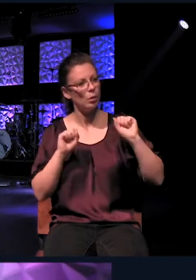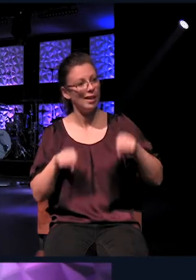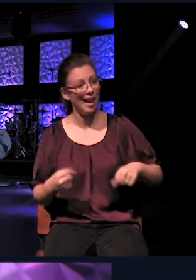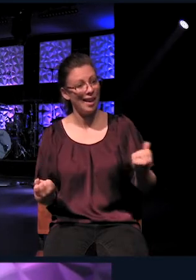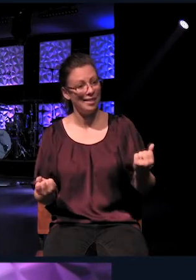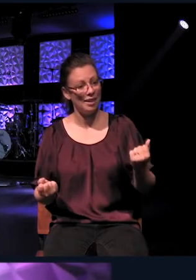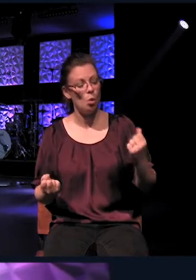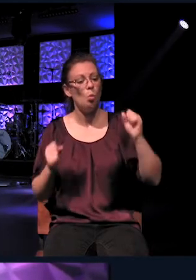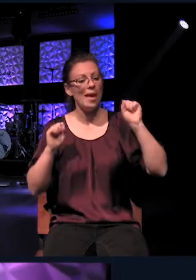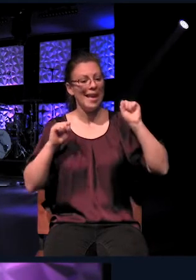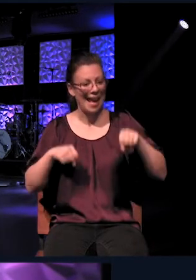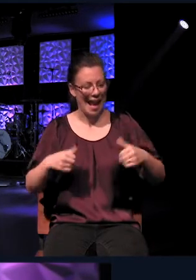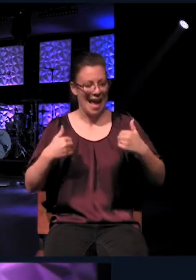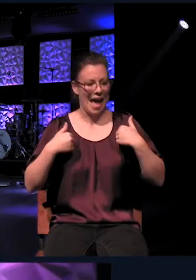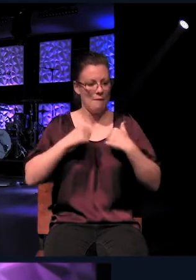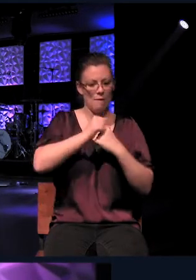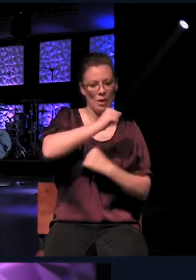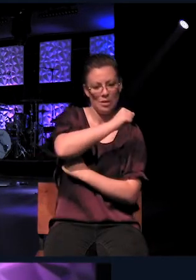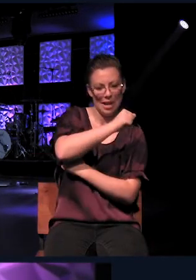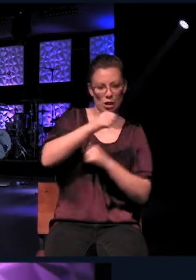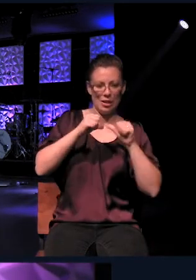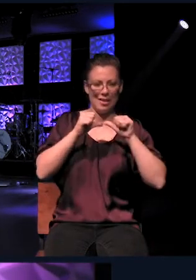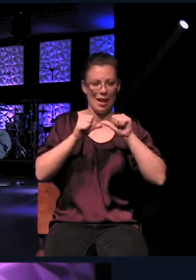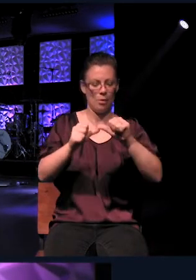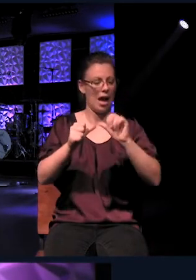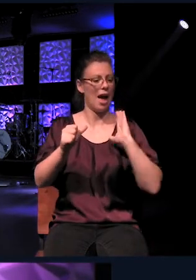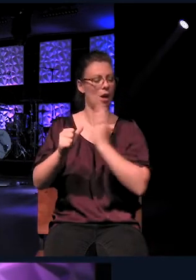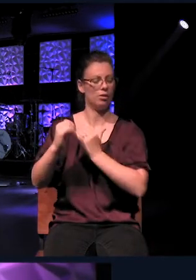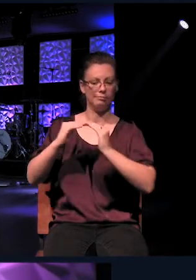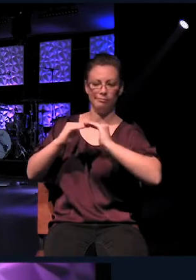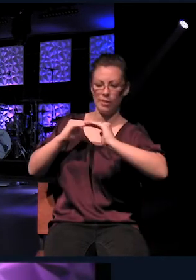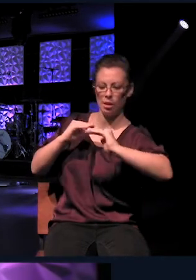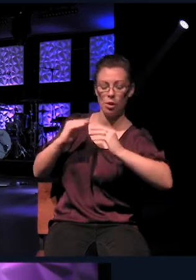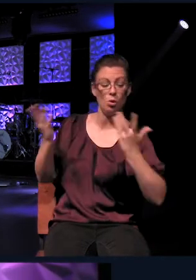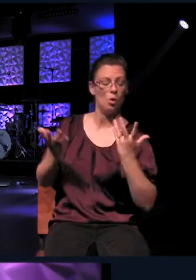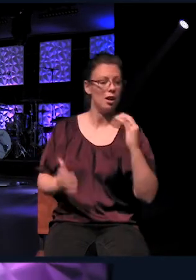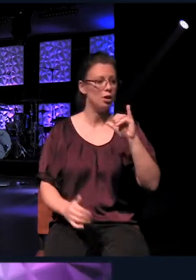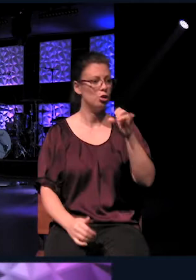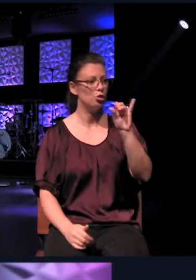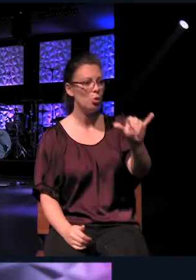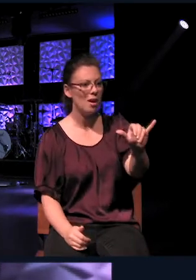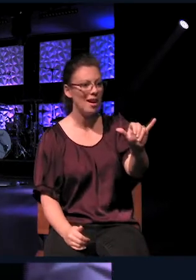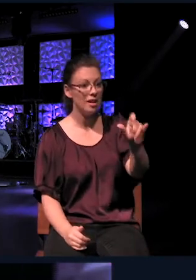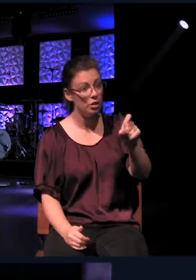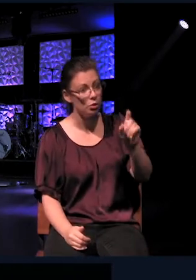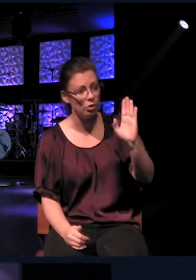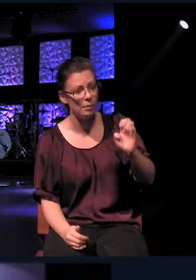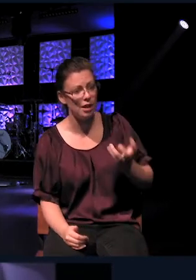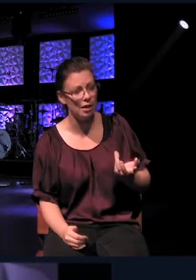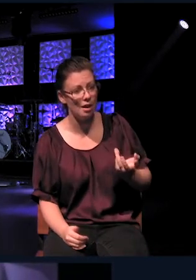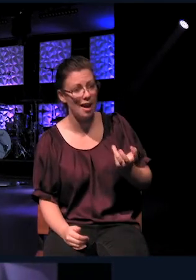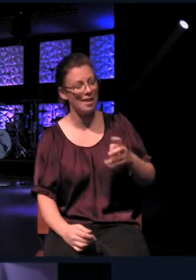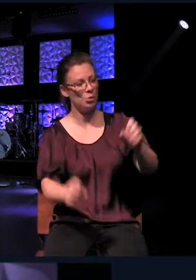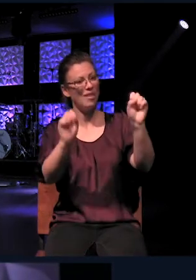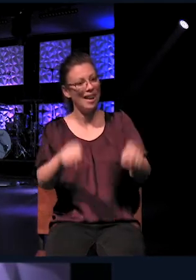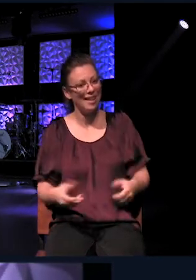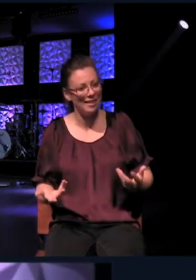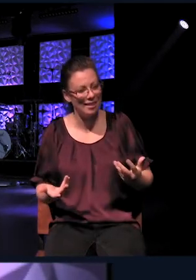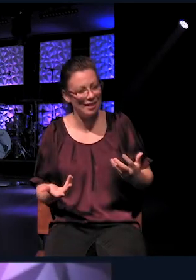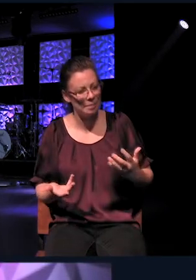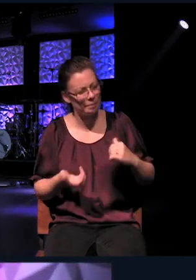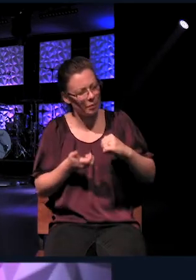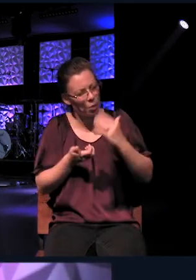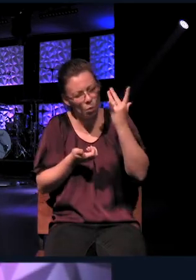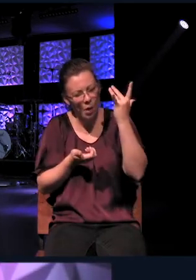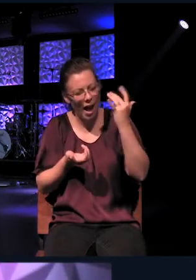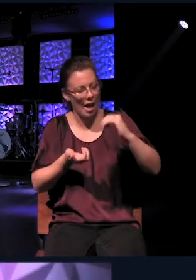default because I'm filled with the Holy Spirit. Joy is my default because I'm filled with the